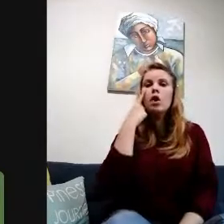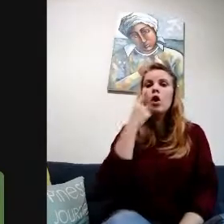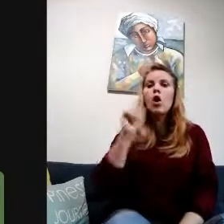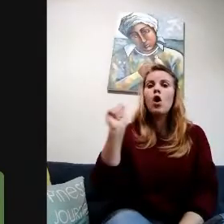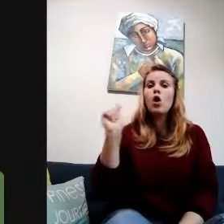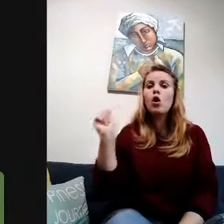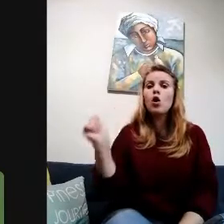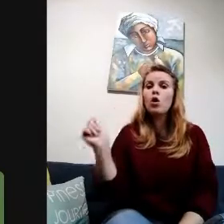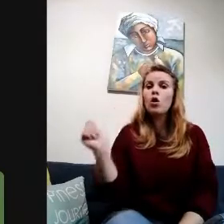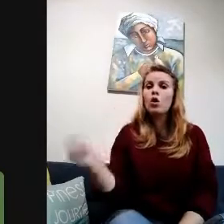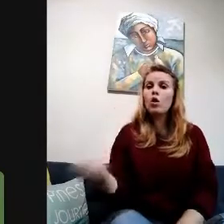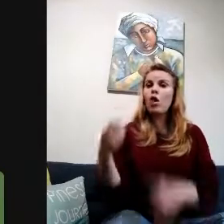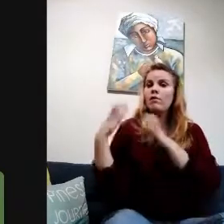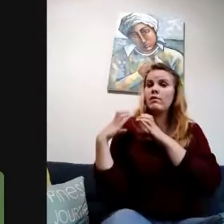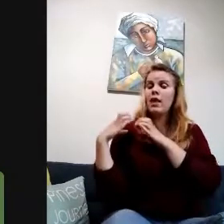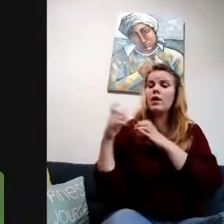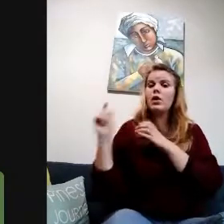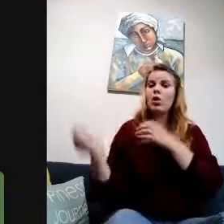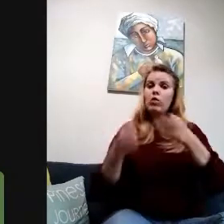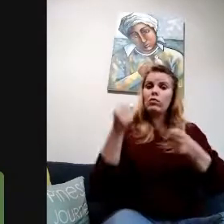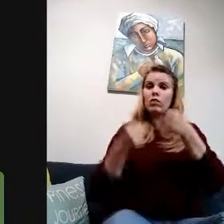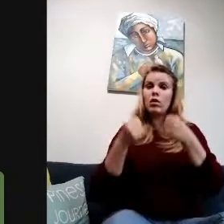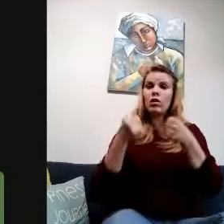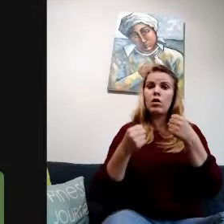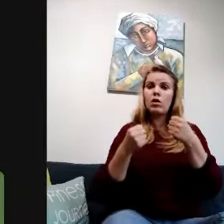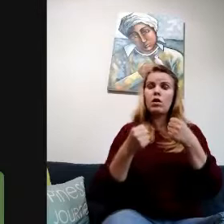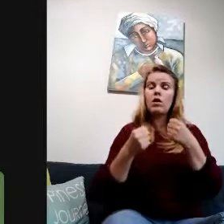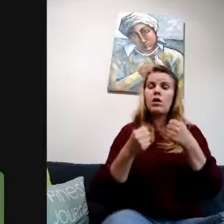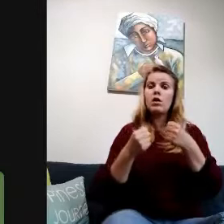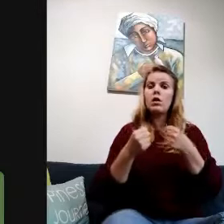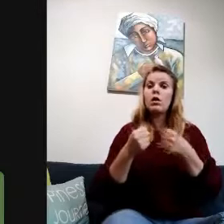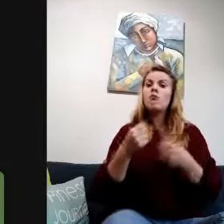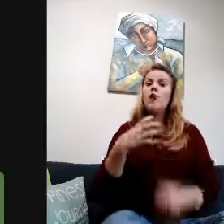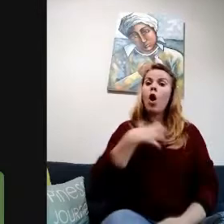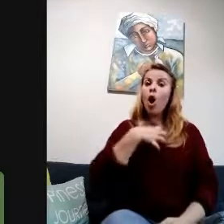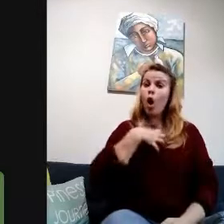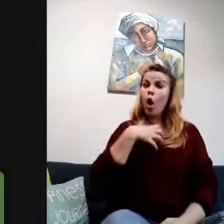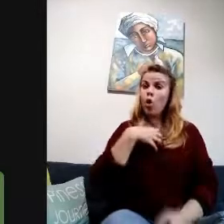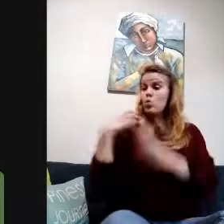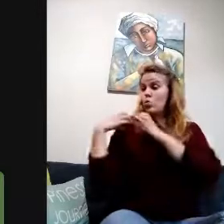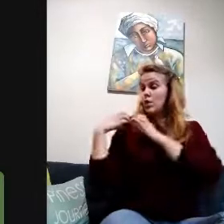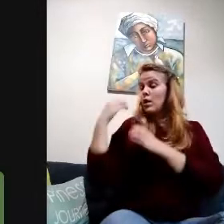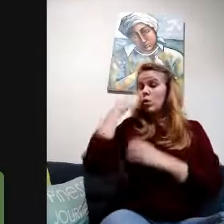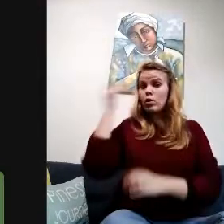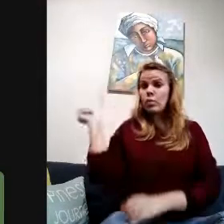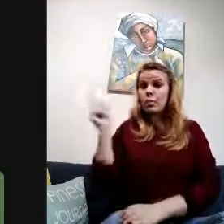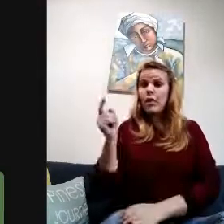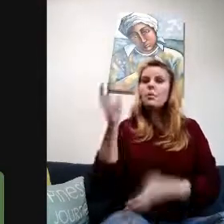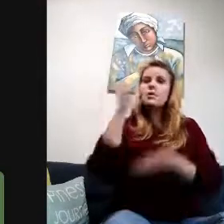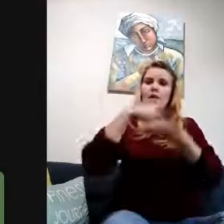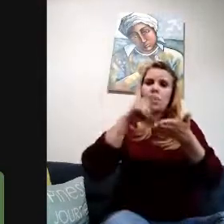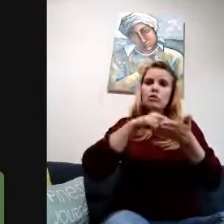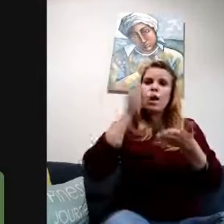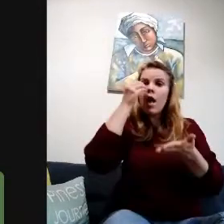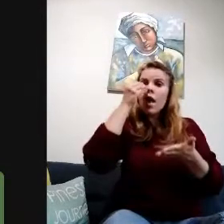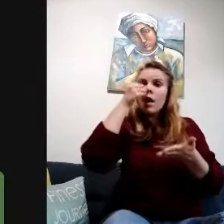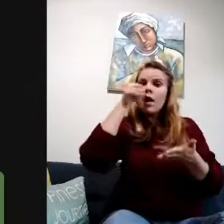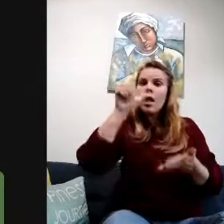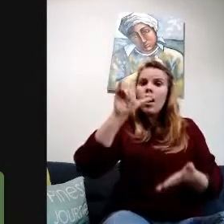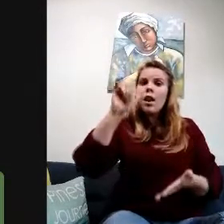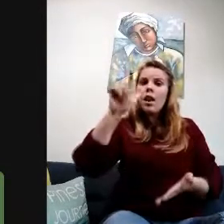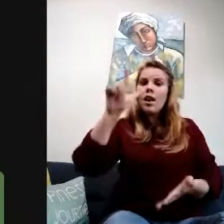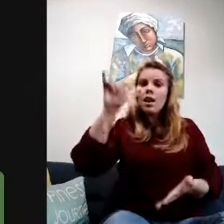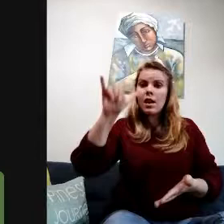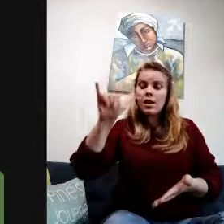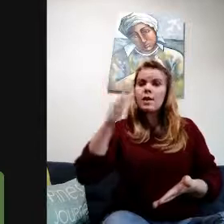it specifically says that they must if they want to bring their own caddy, they must register it with Lily before the tournament starts.